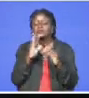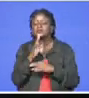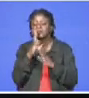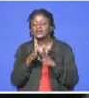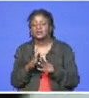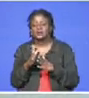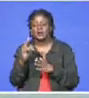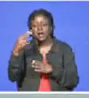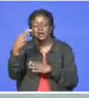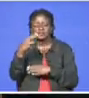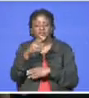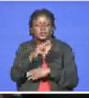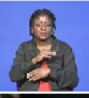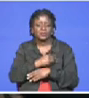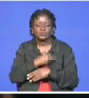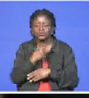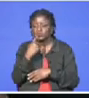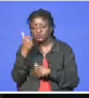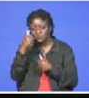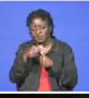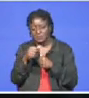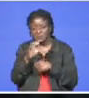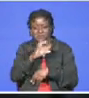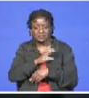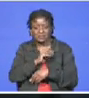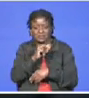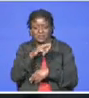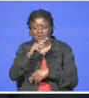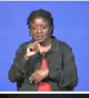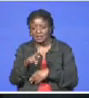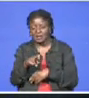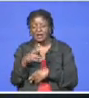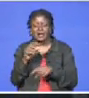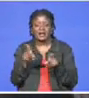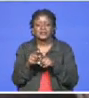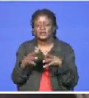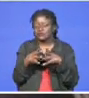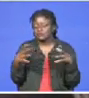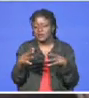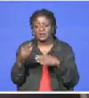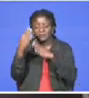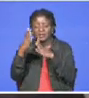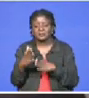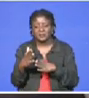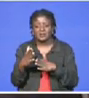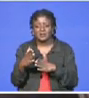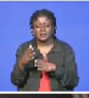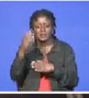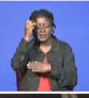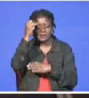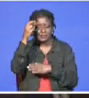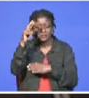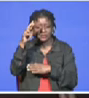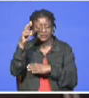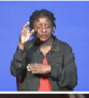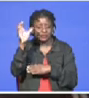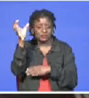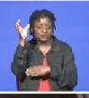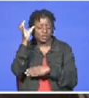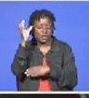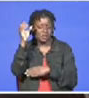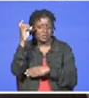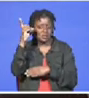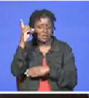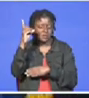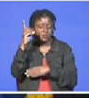remembers Carter as a great Bahamian. Sir Charles Edward Carter was a patriotic, a